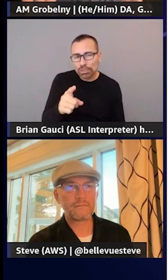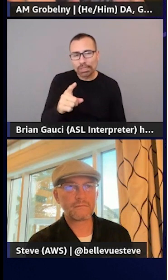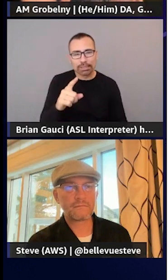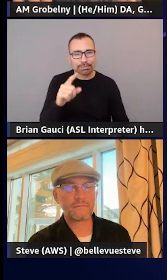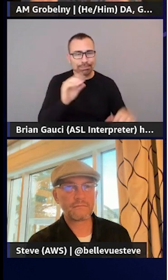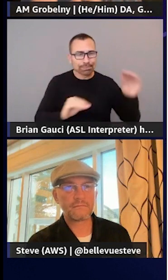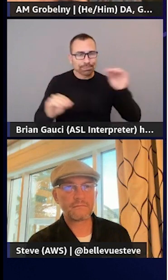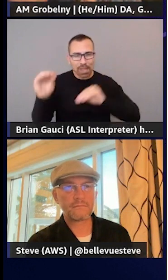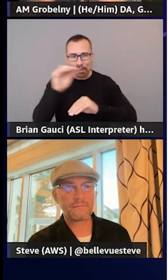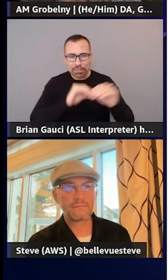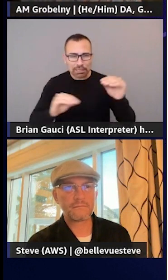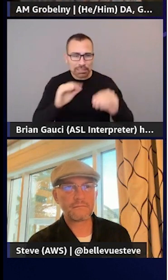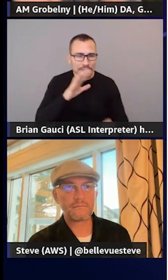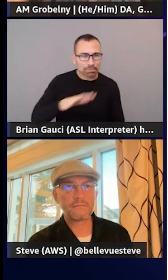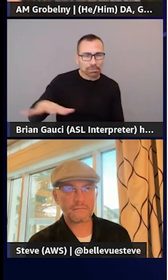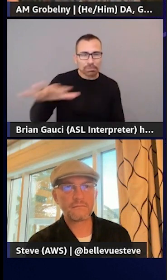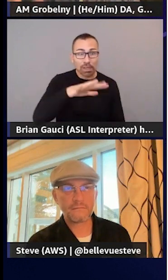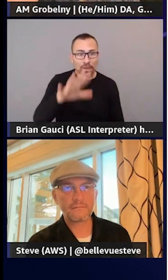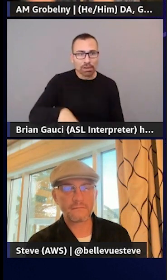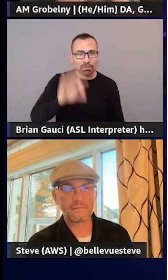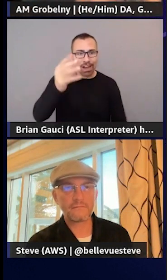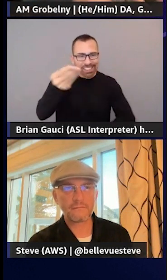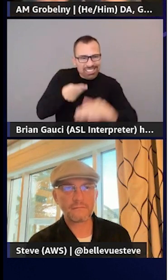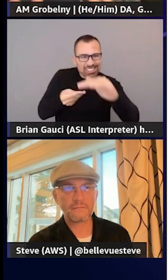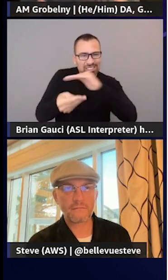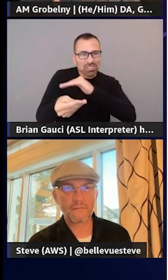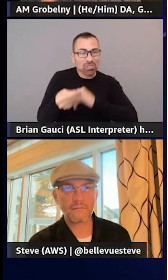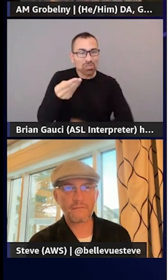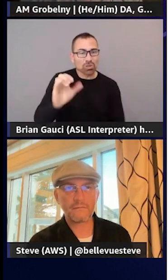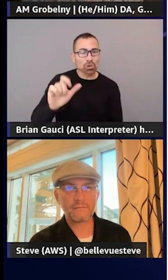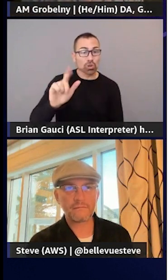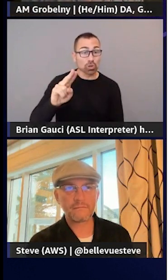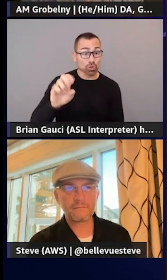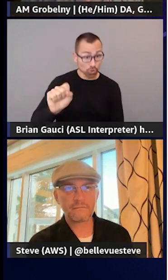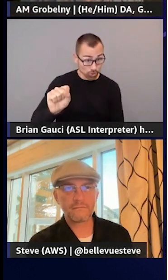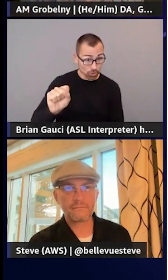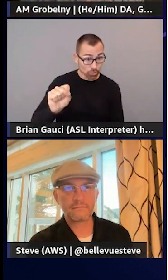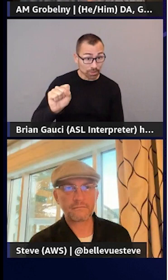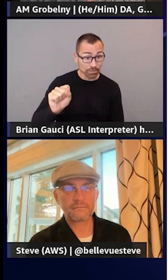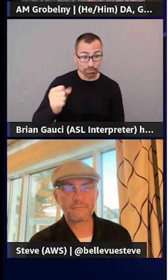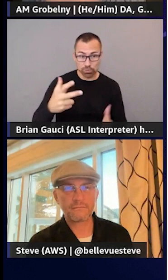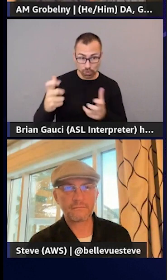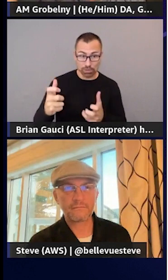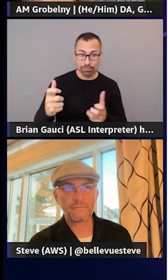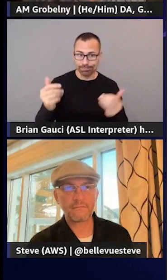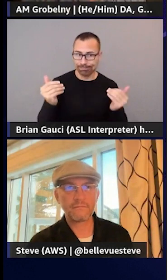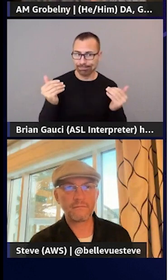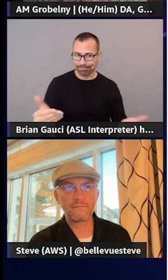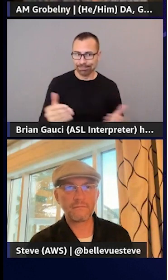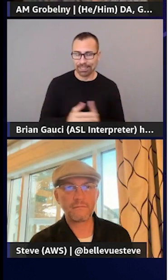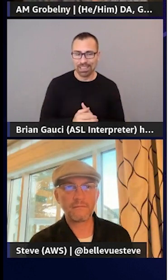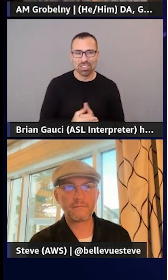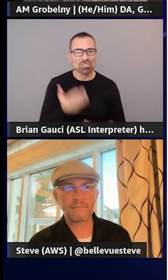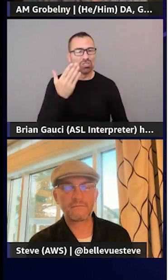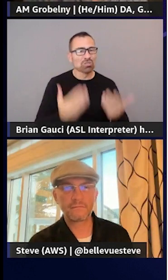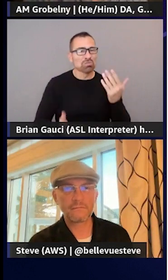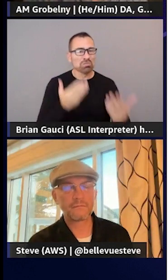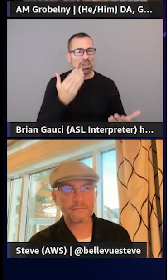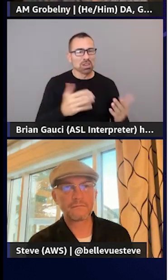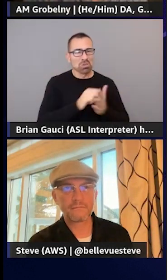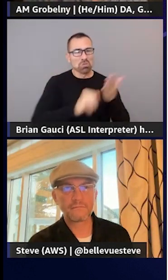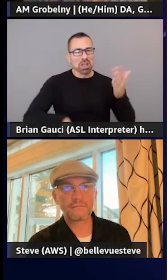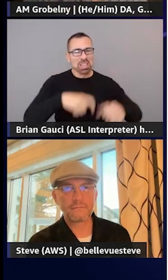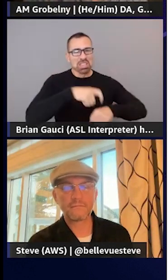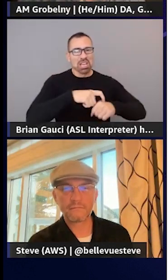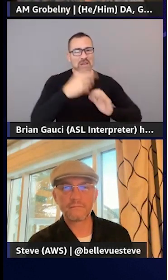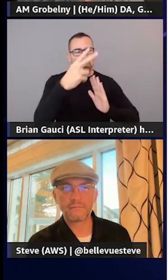and find clues quickly, do so. You may waste some time reading all of the text. You